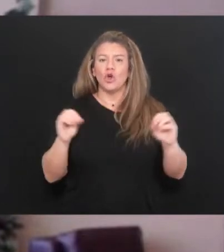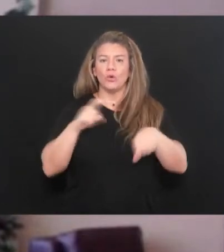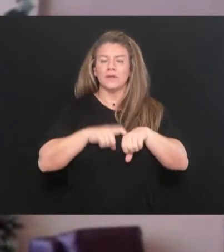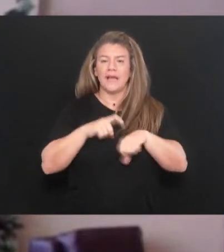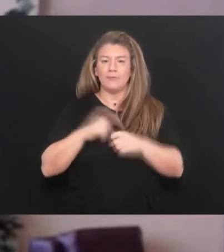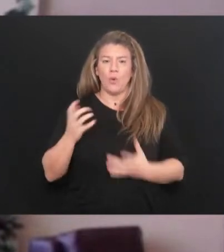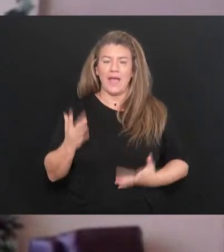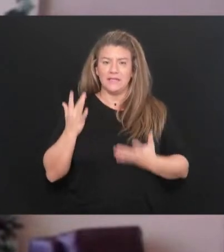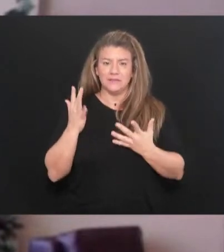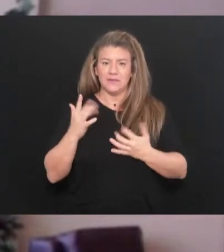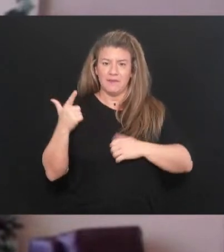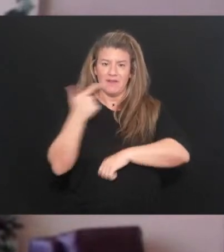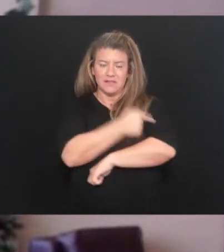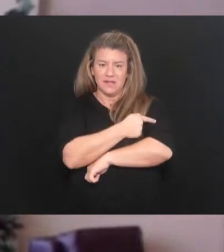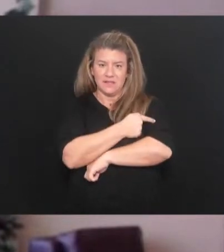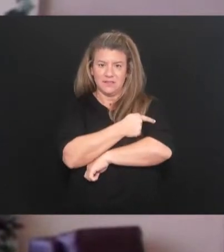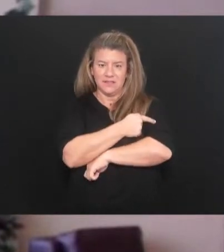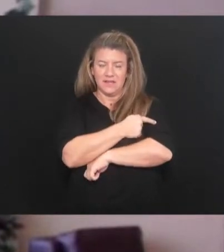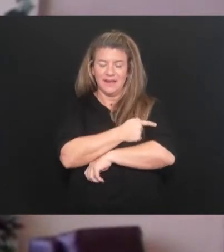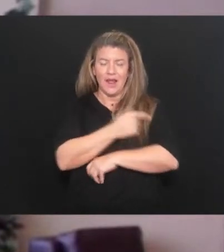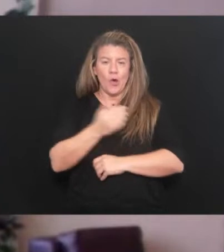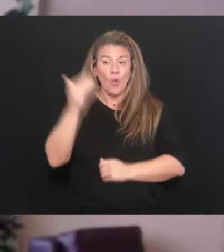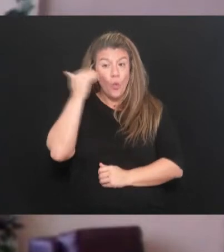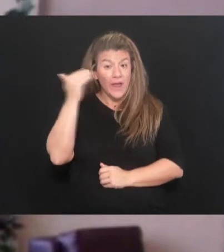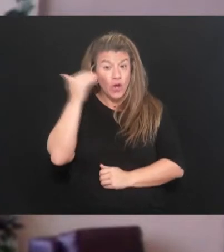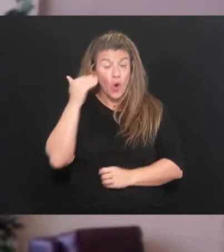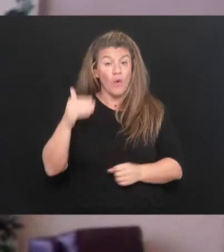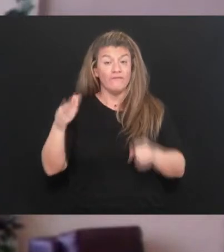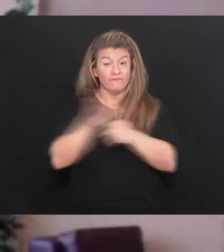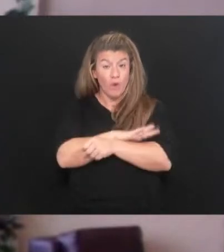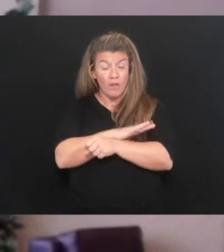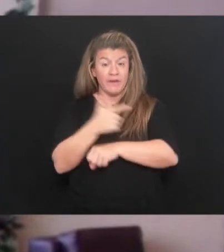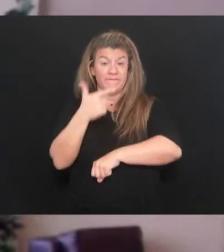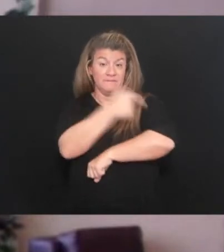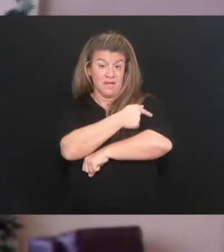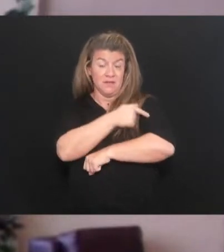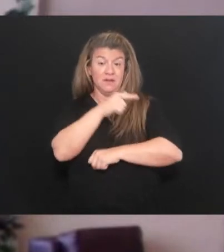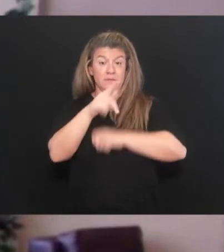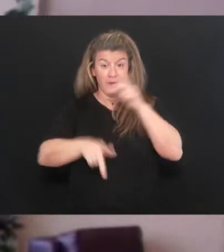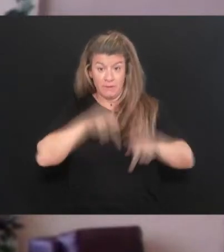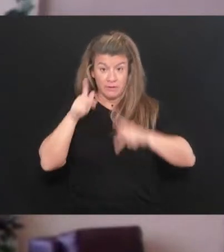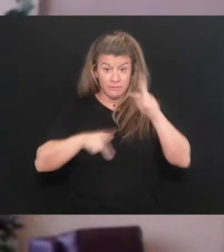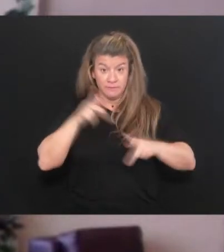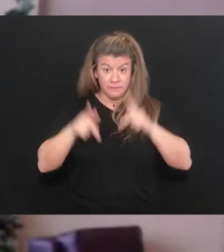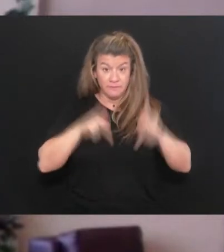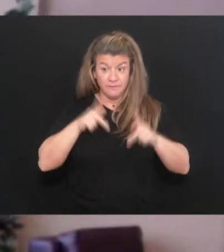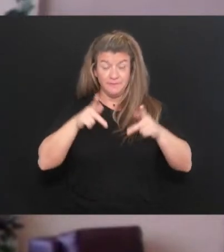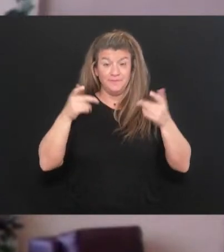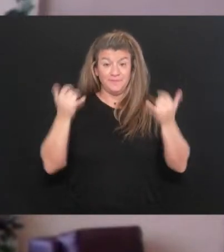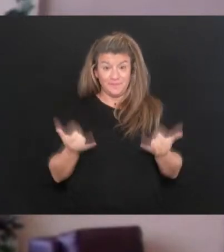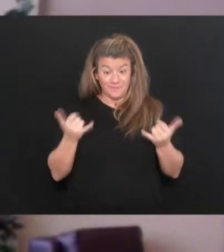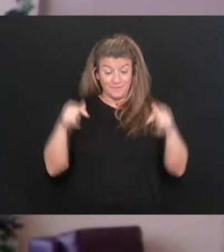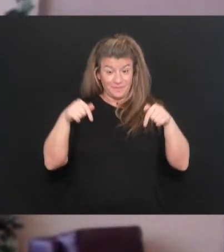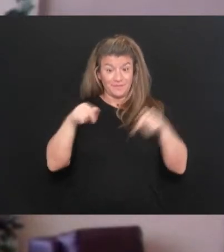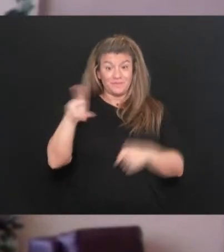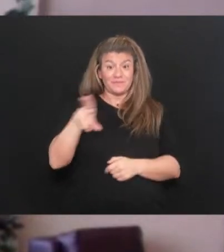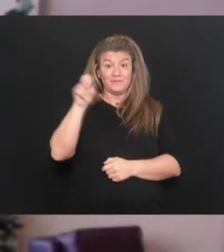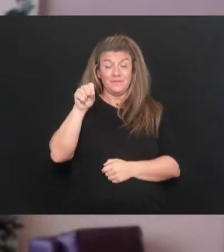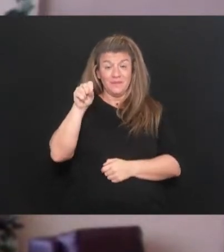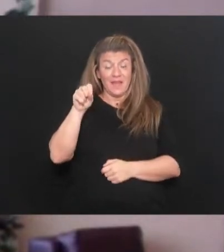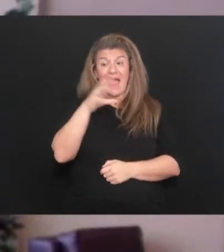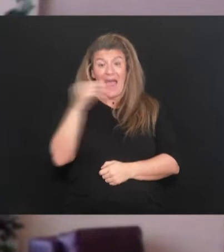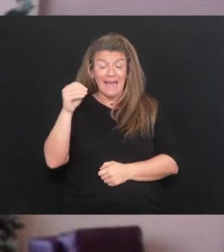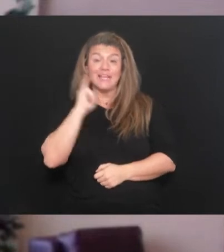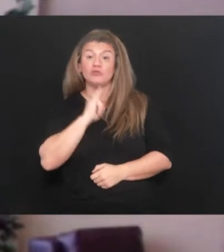be vaccinated. We know that fully vaccinated people in the United States and in